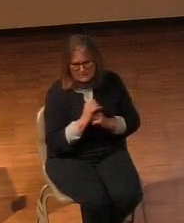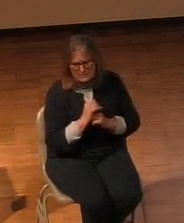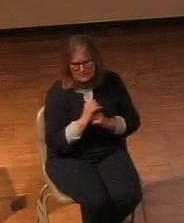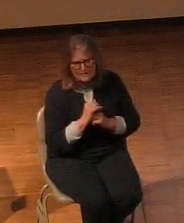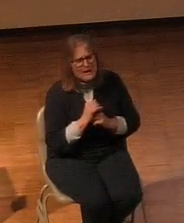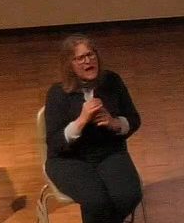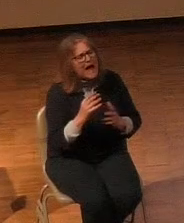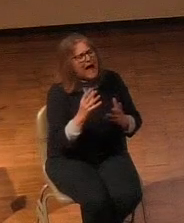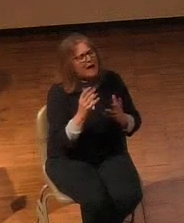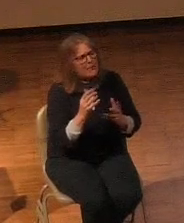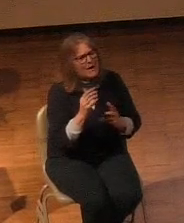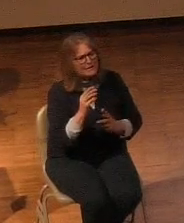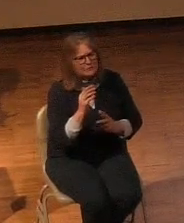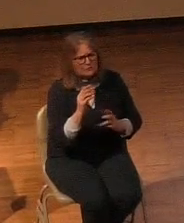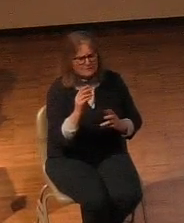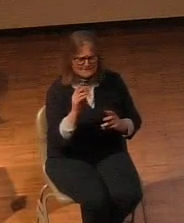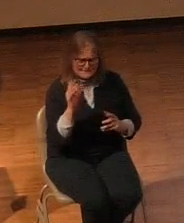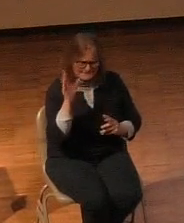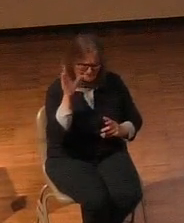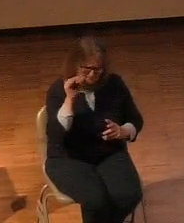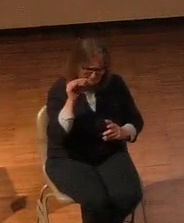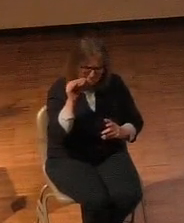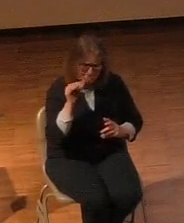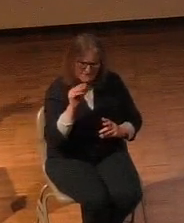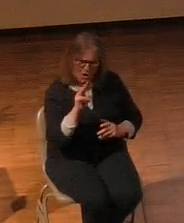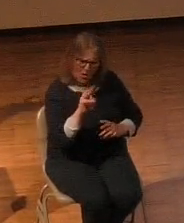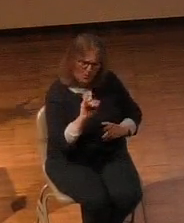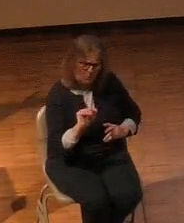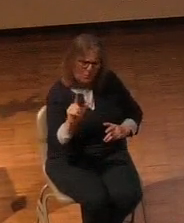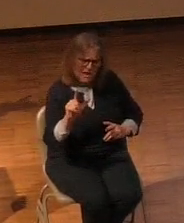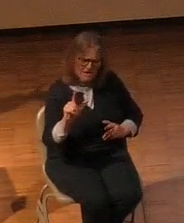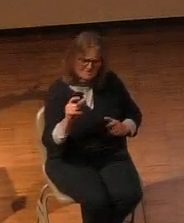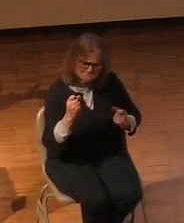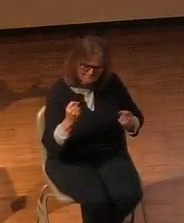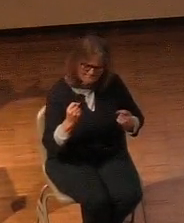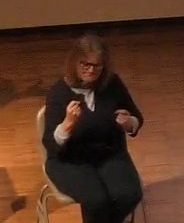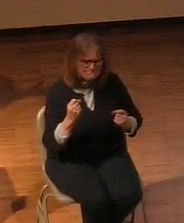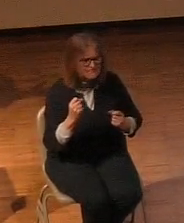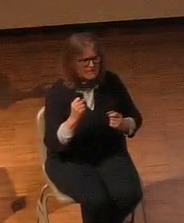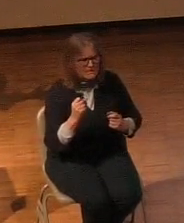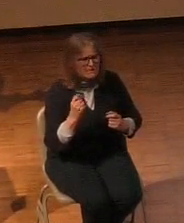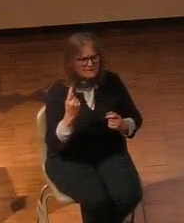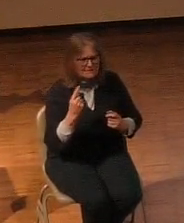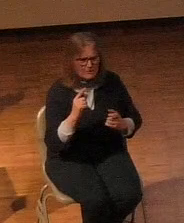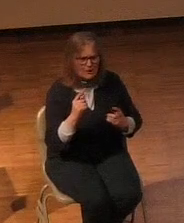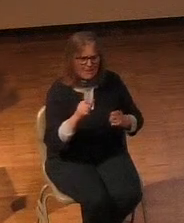will something into being here. Something that we might not have even considered before.